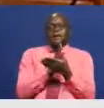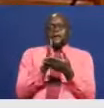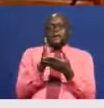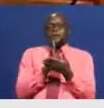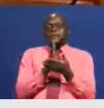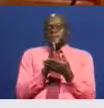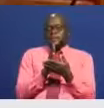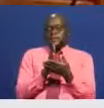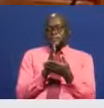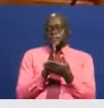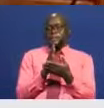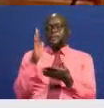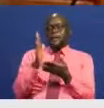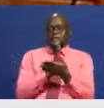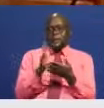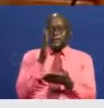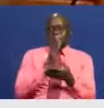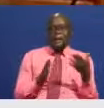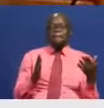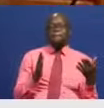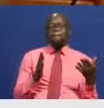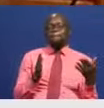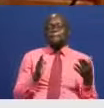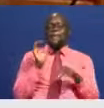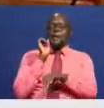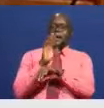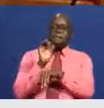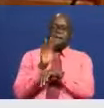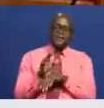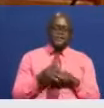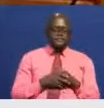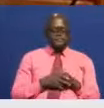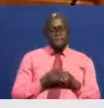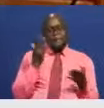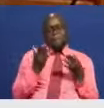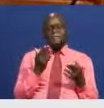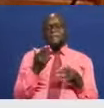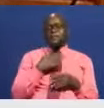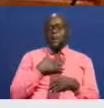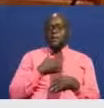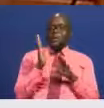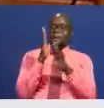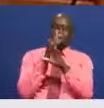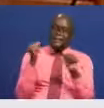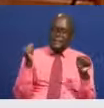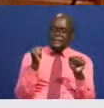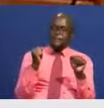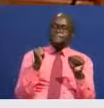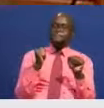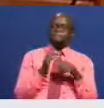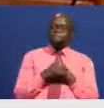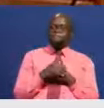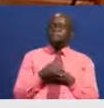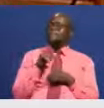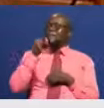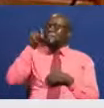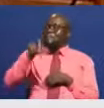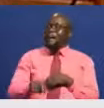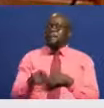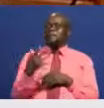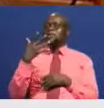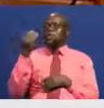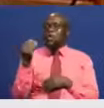I shared, you know, some unfortunate advice, maybe even to our president. He does not have